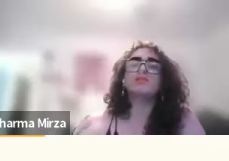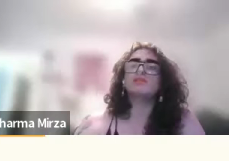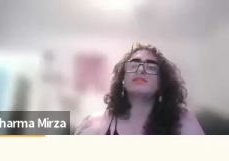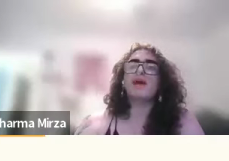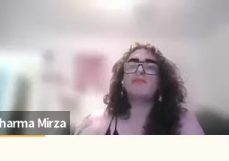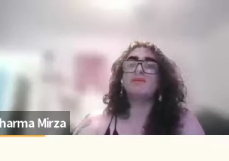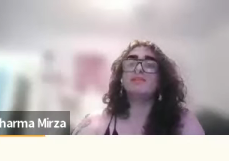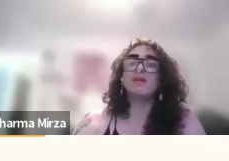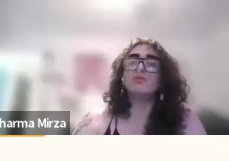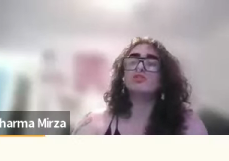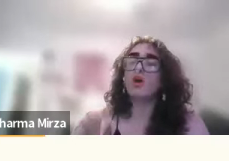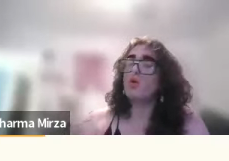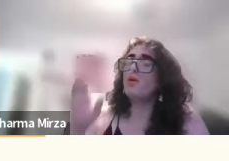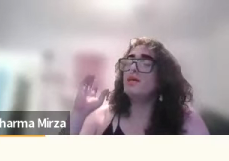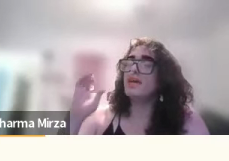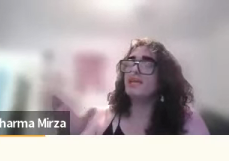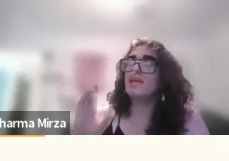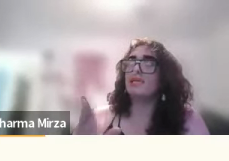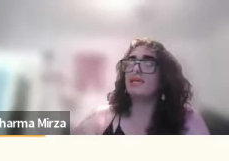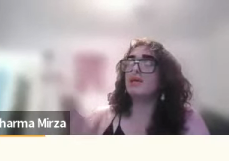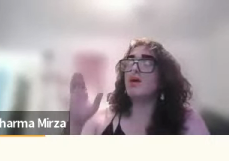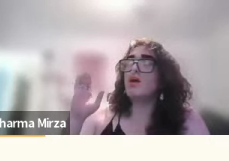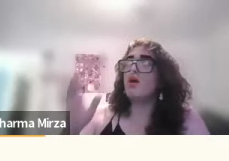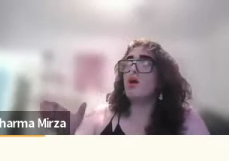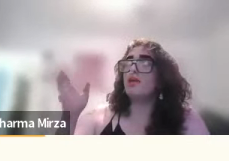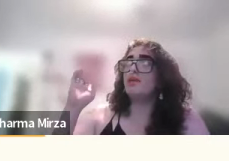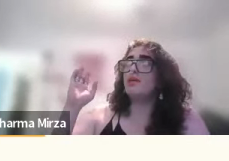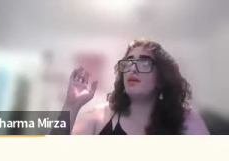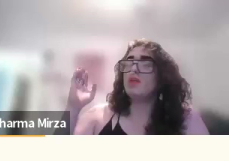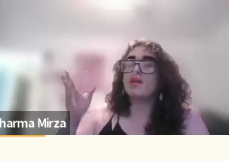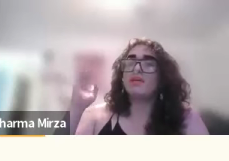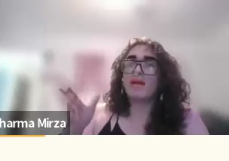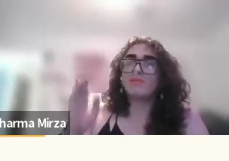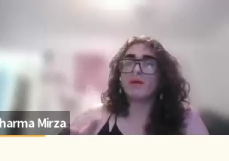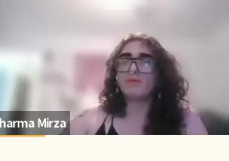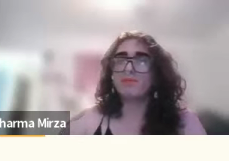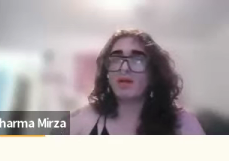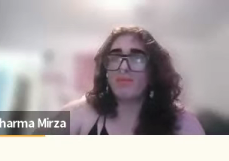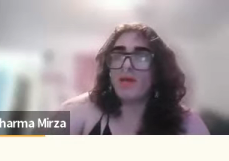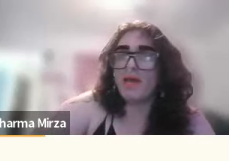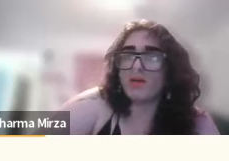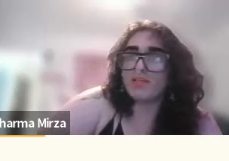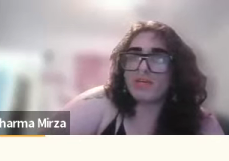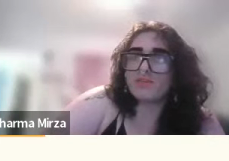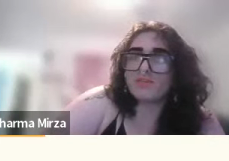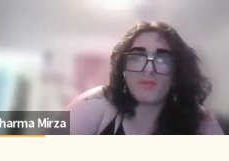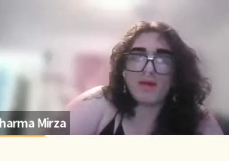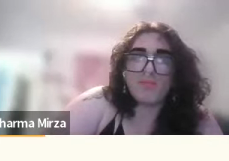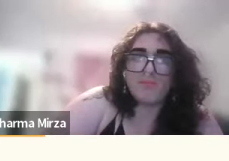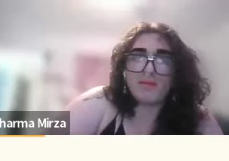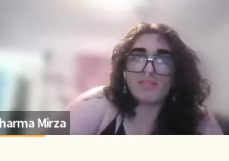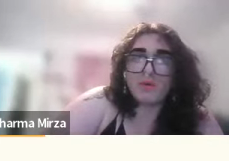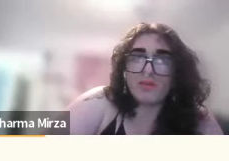right? They just watched these things happen because they were so dedicated on locking black and brown people up and locking trans folks